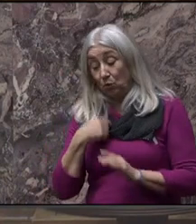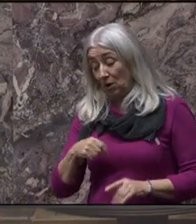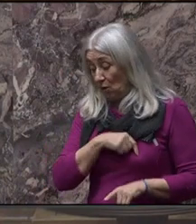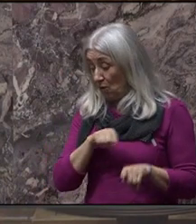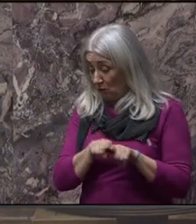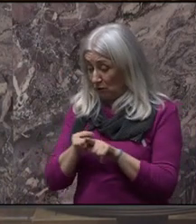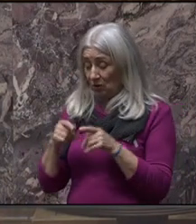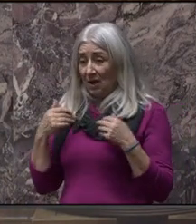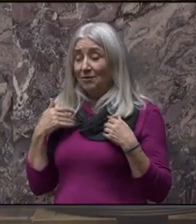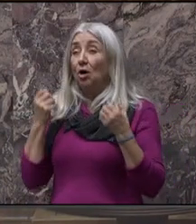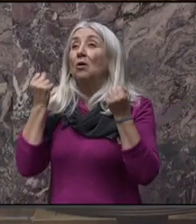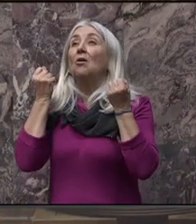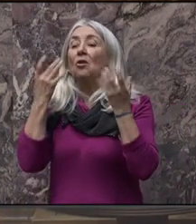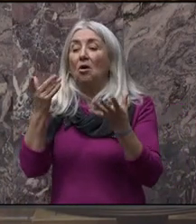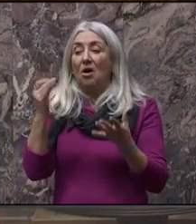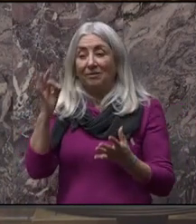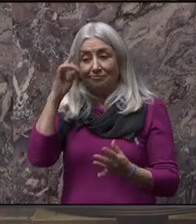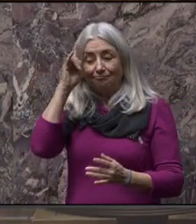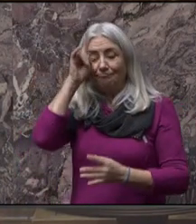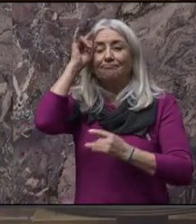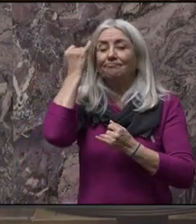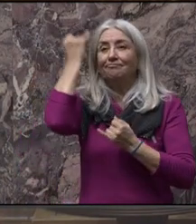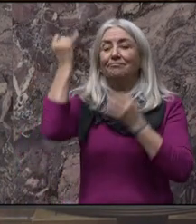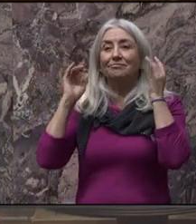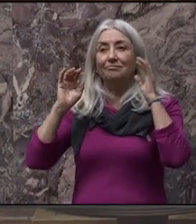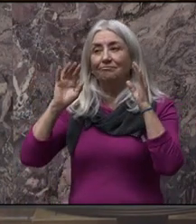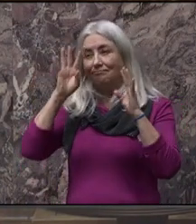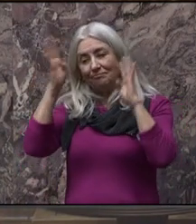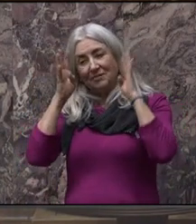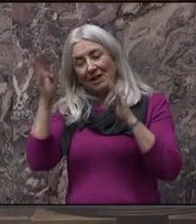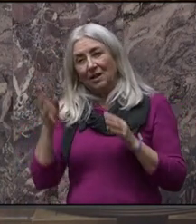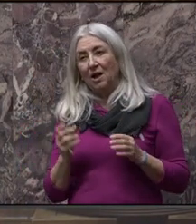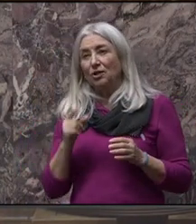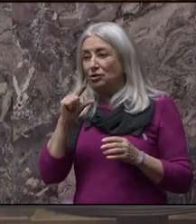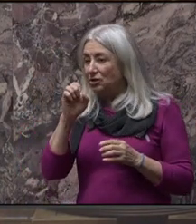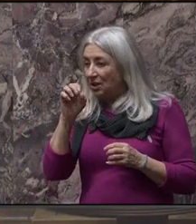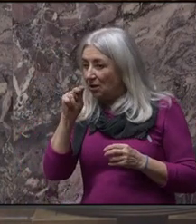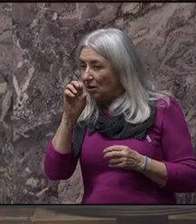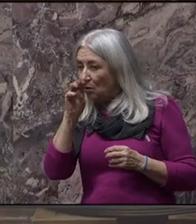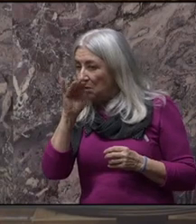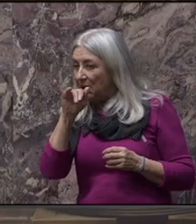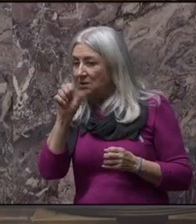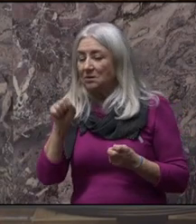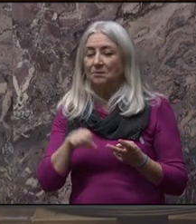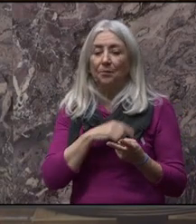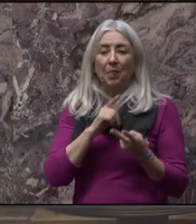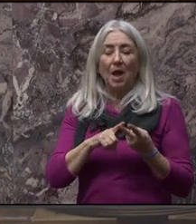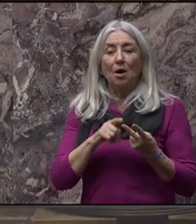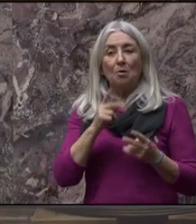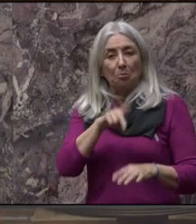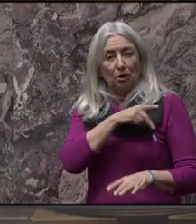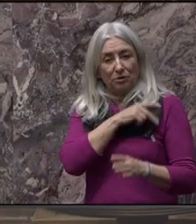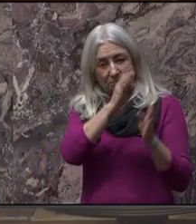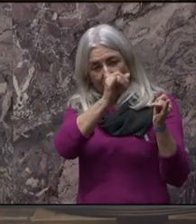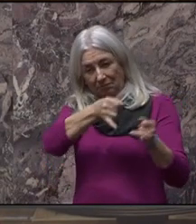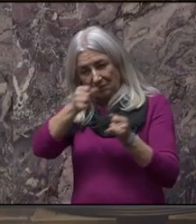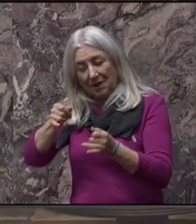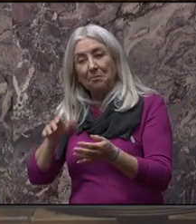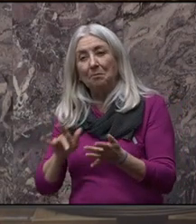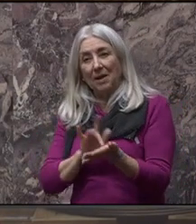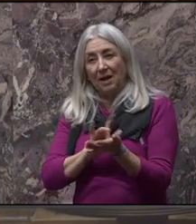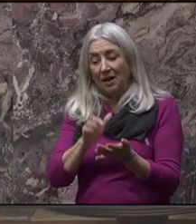of innovation, a global leader in genomics and personal medicine. And led by Dr.